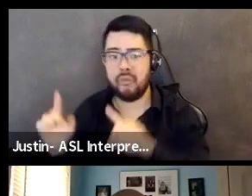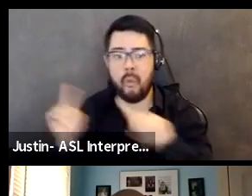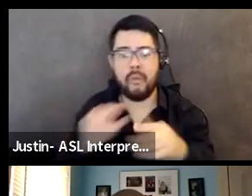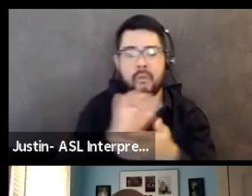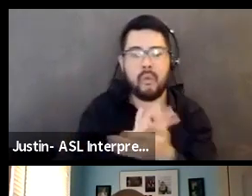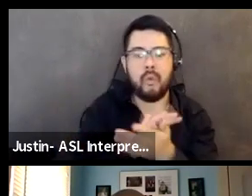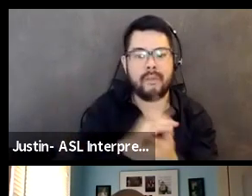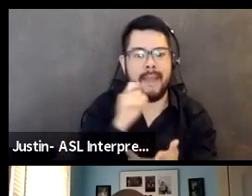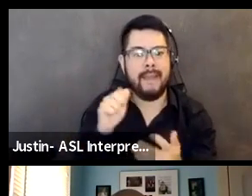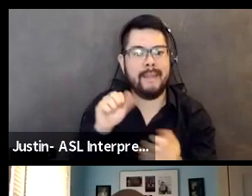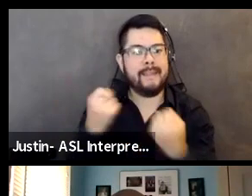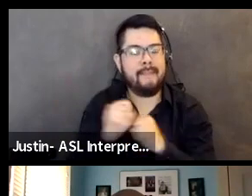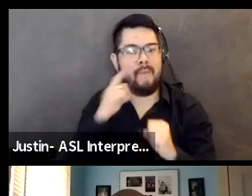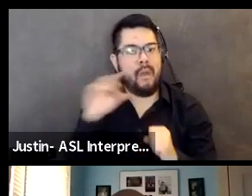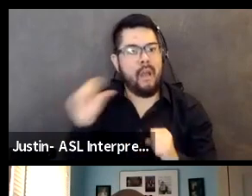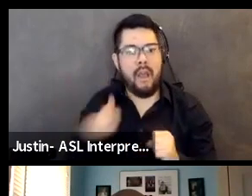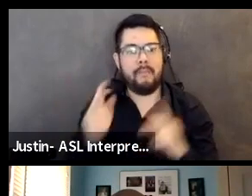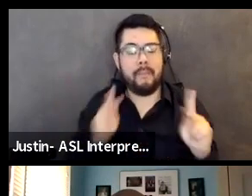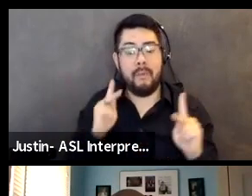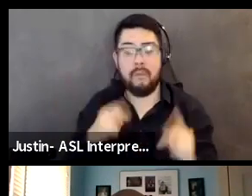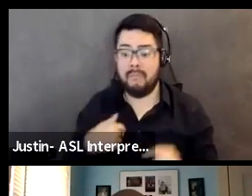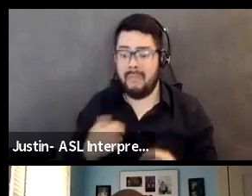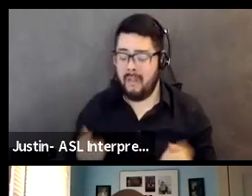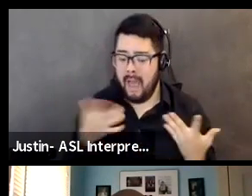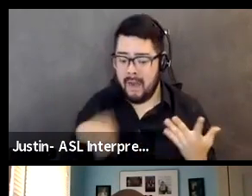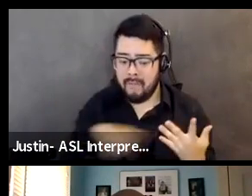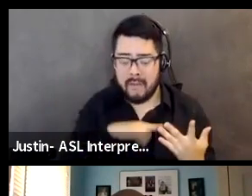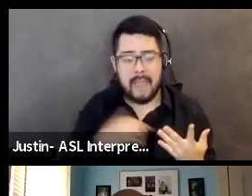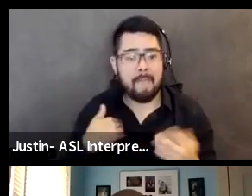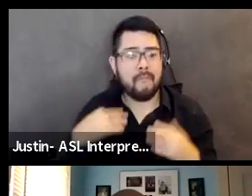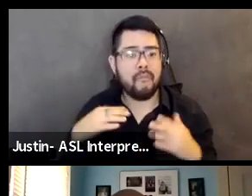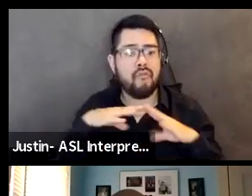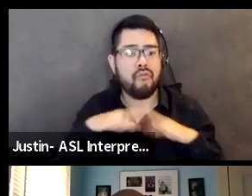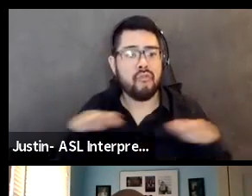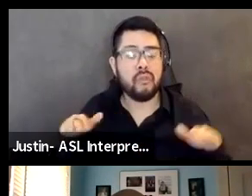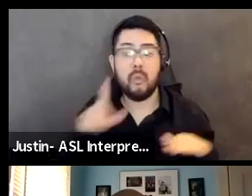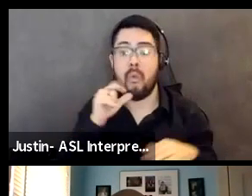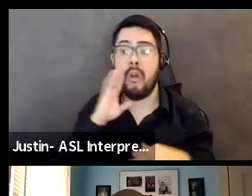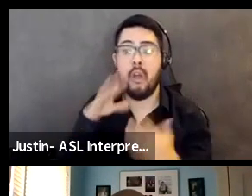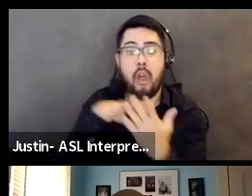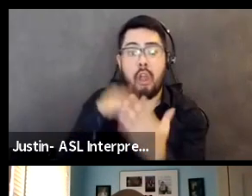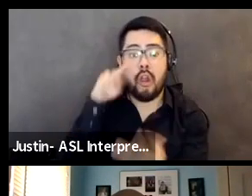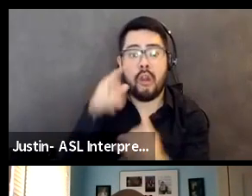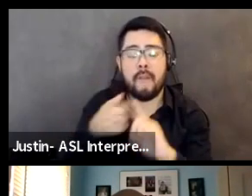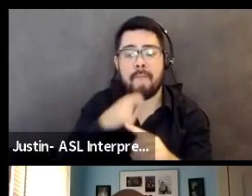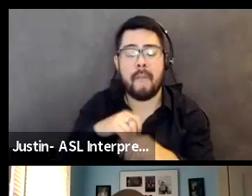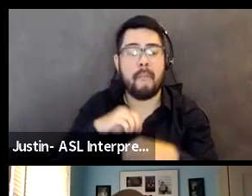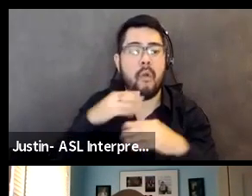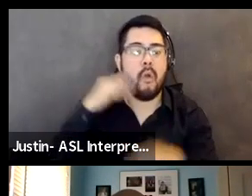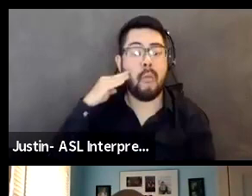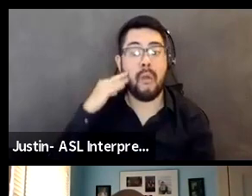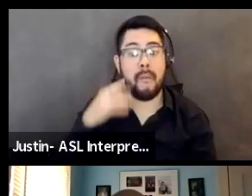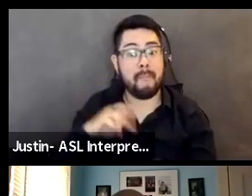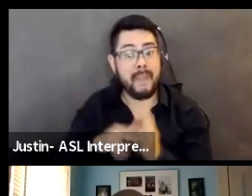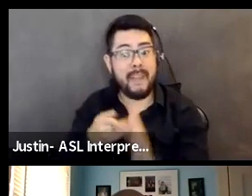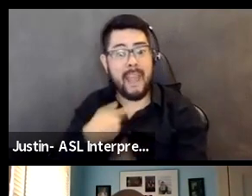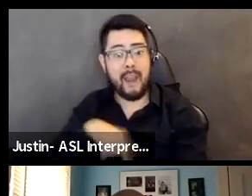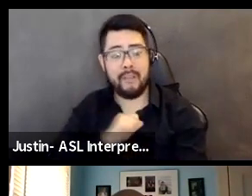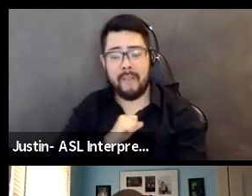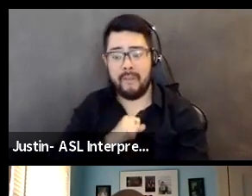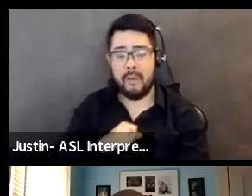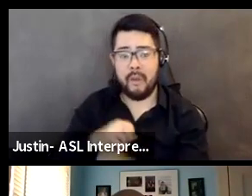anyone else many of us have children who will be learning from home and we're not covet immune just because we don't belong to a